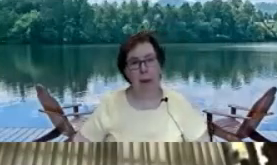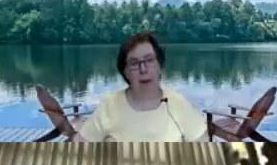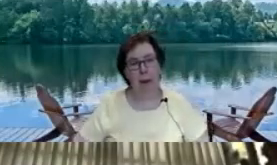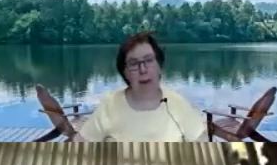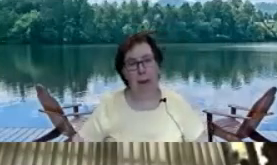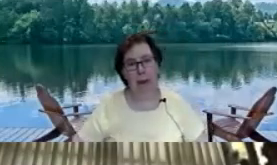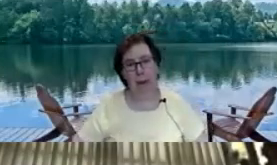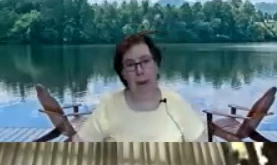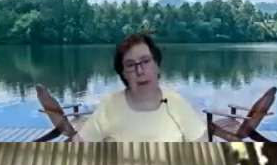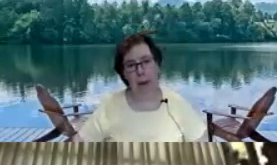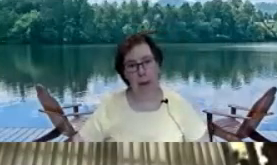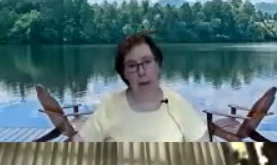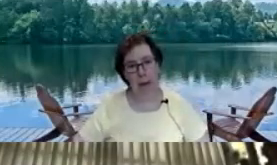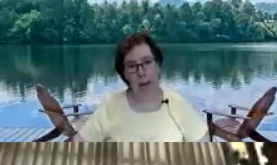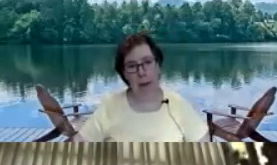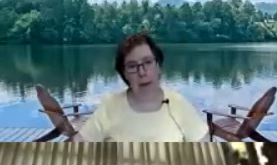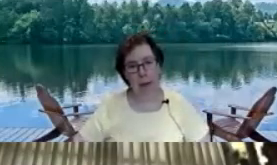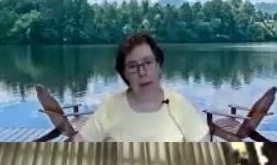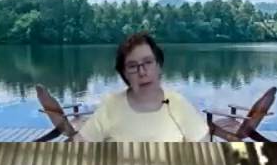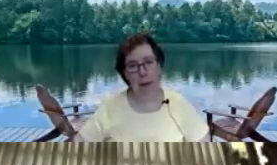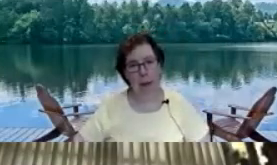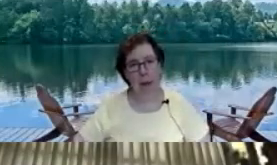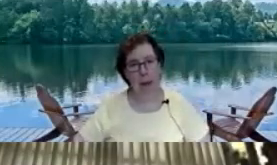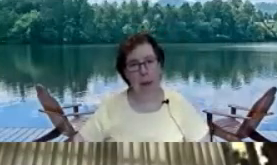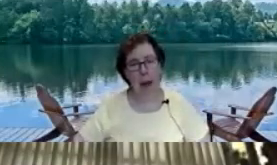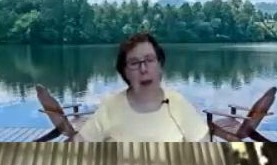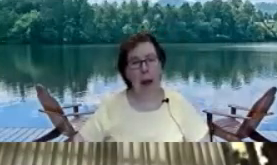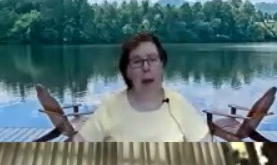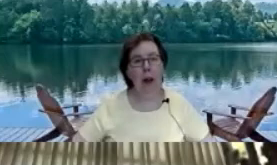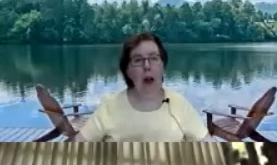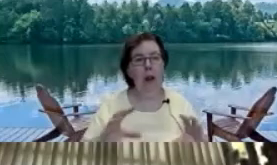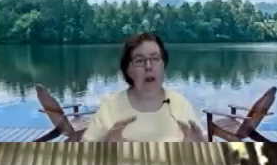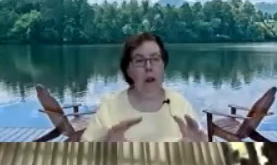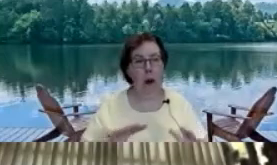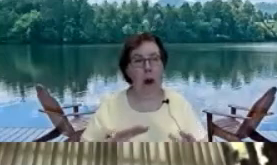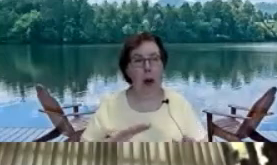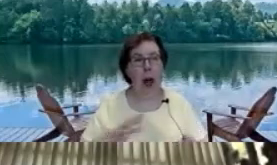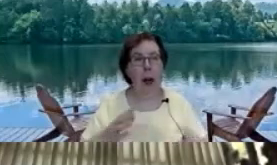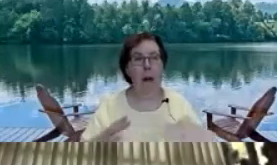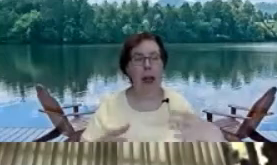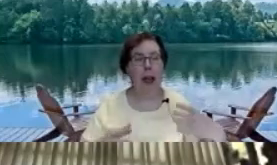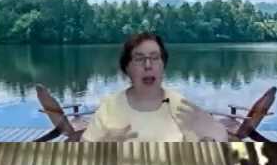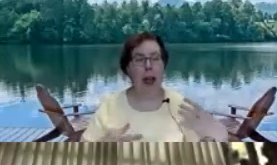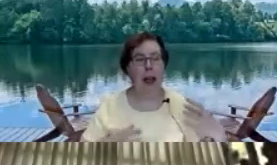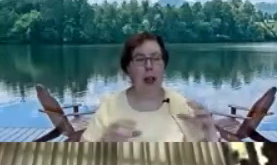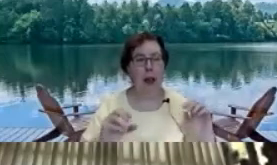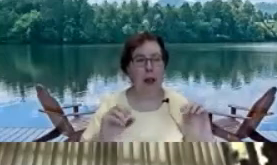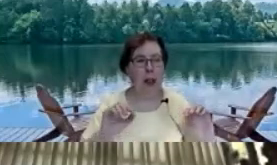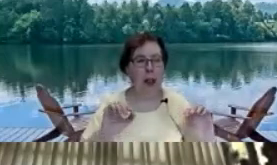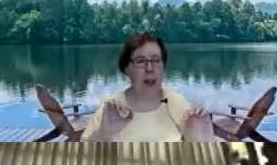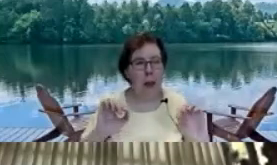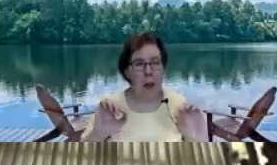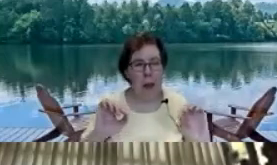forearm mimics the light poles in the background on the top of the stadium.